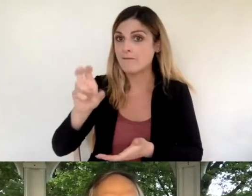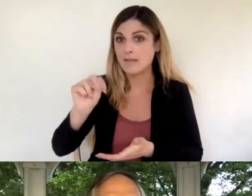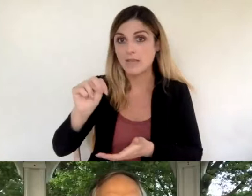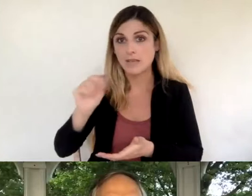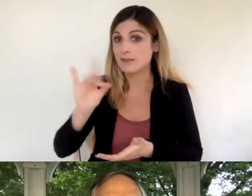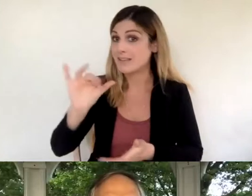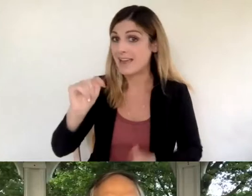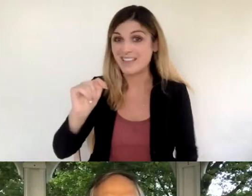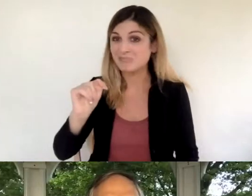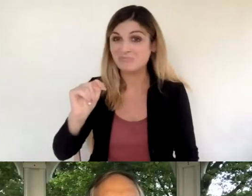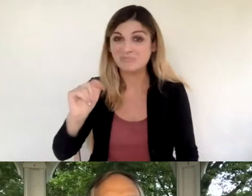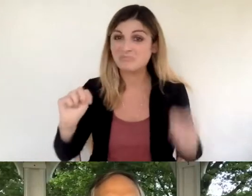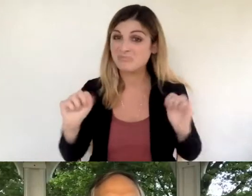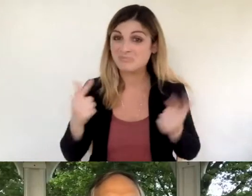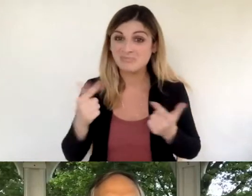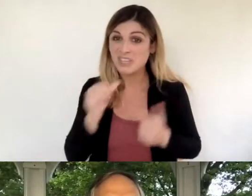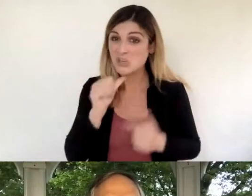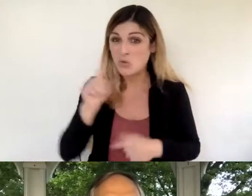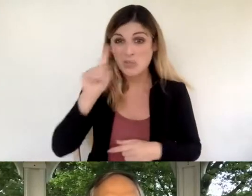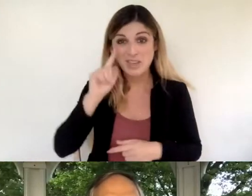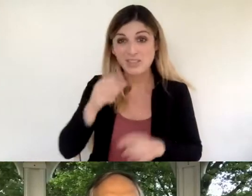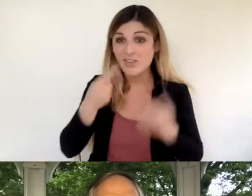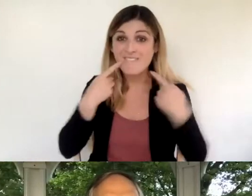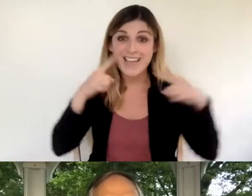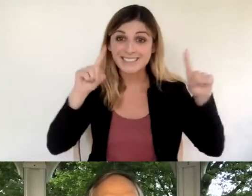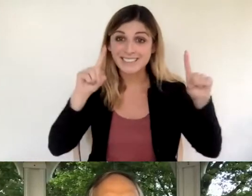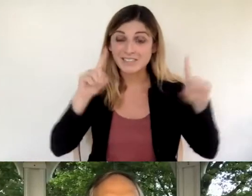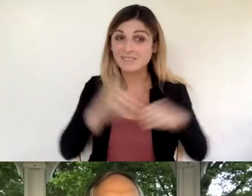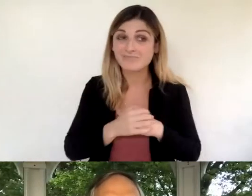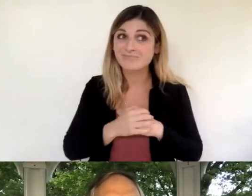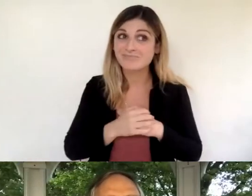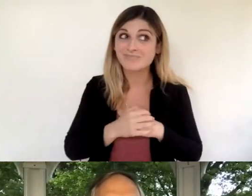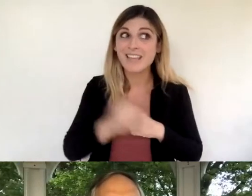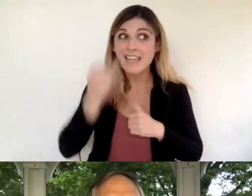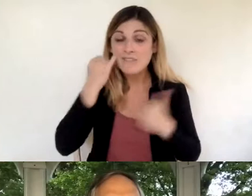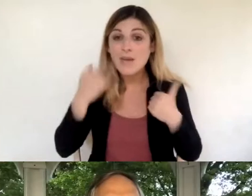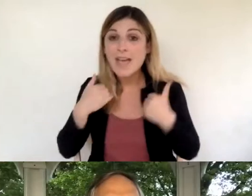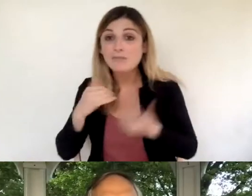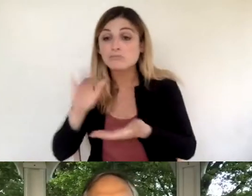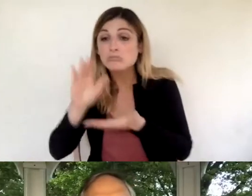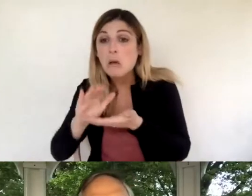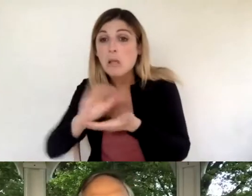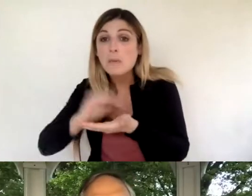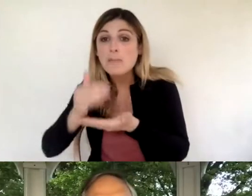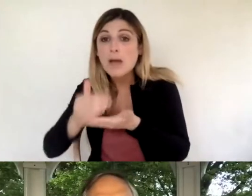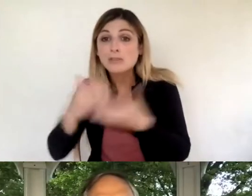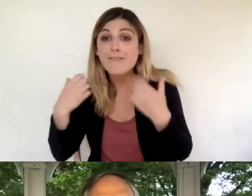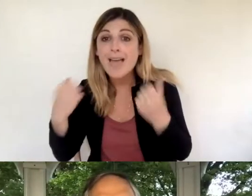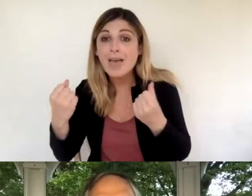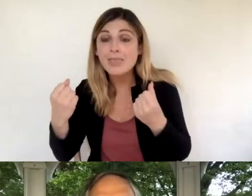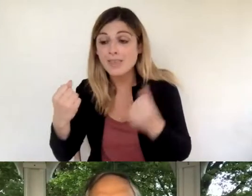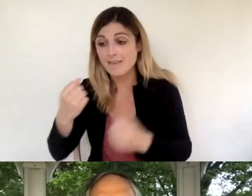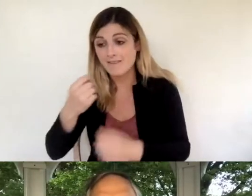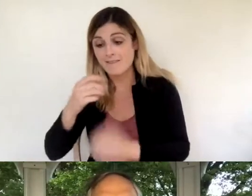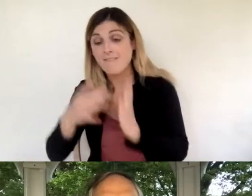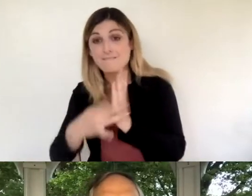are more effective than diets that include small amounts of healthy fats. So I think that my answer would be